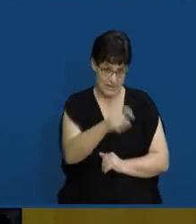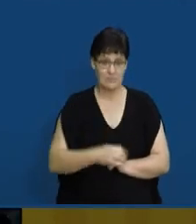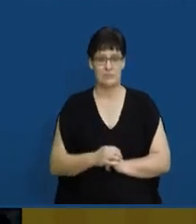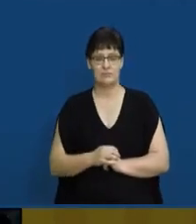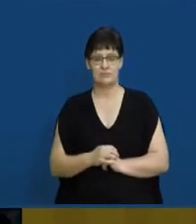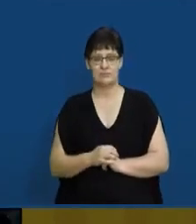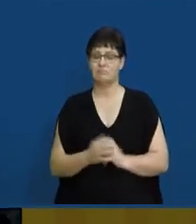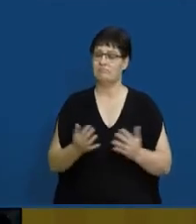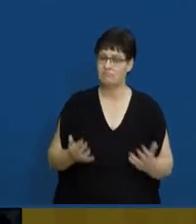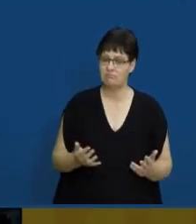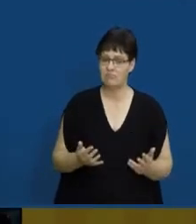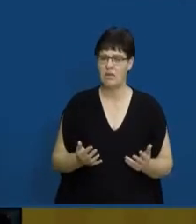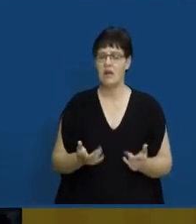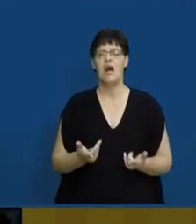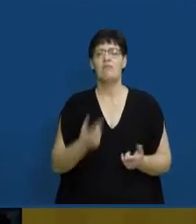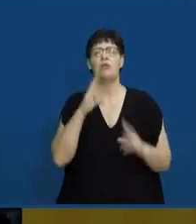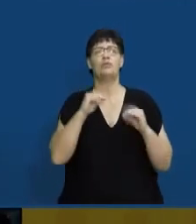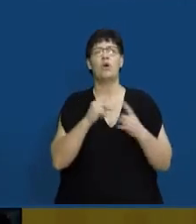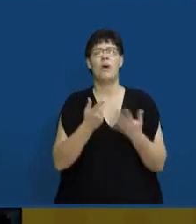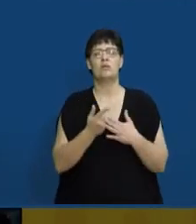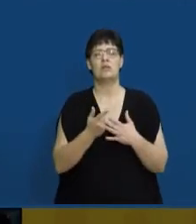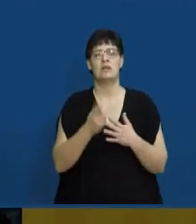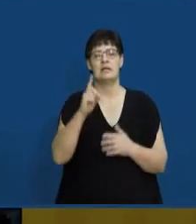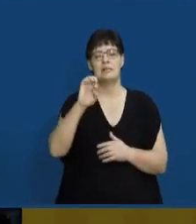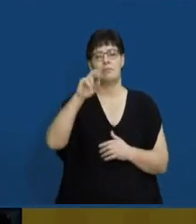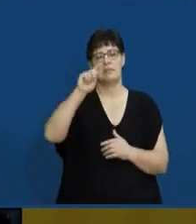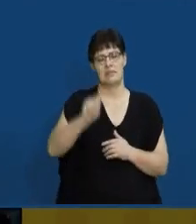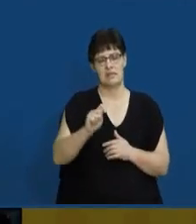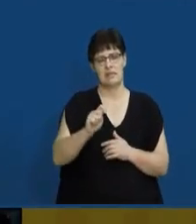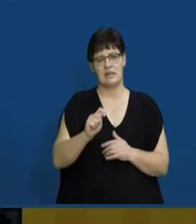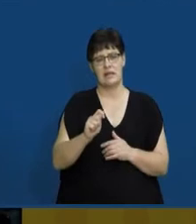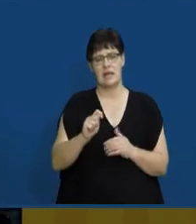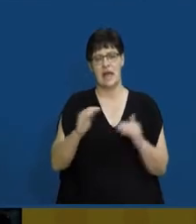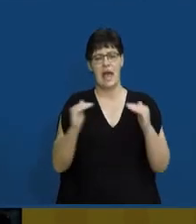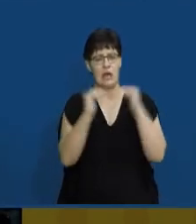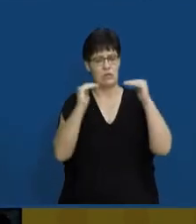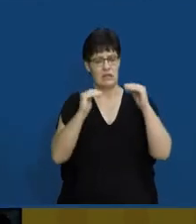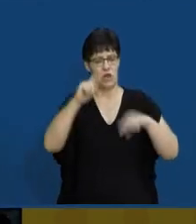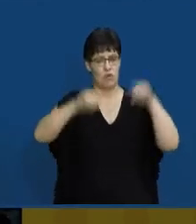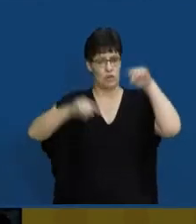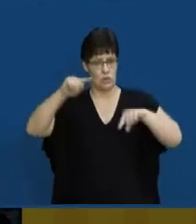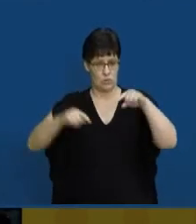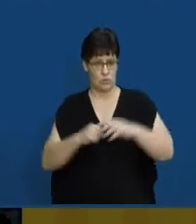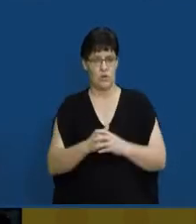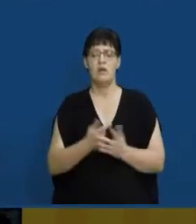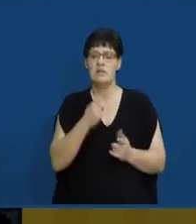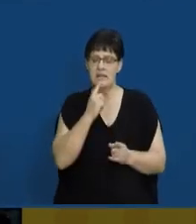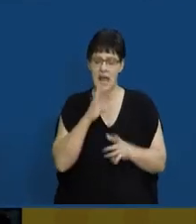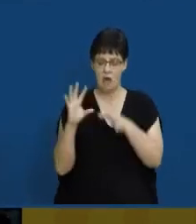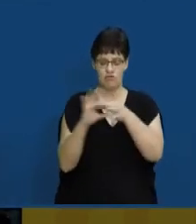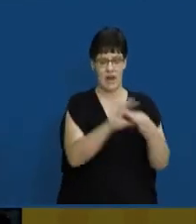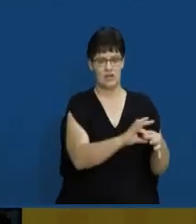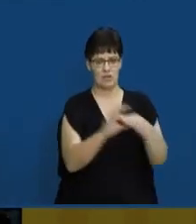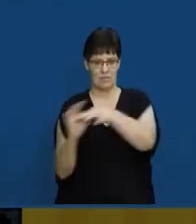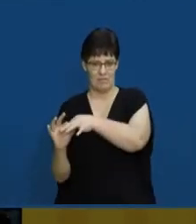then obviously, when you're talking about the debt equity ratio, you are referring to the relationship